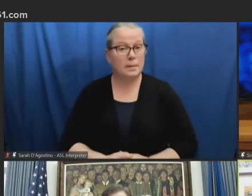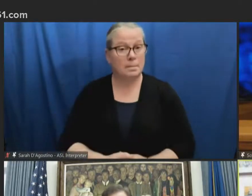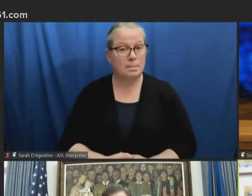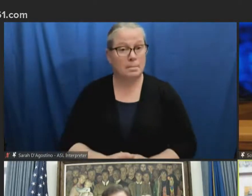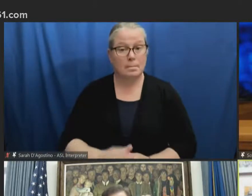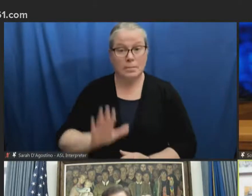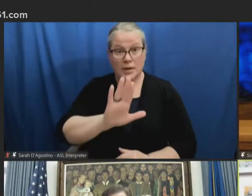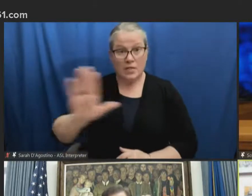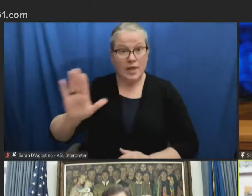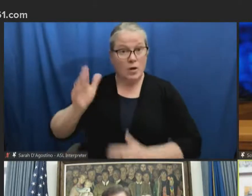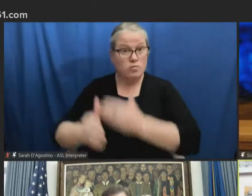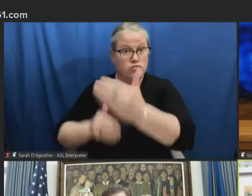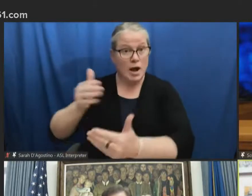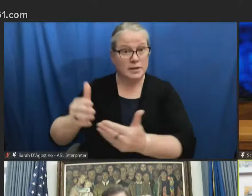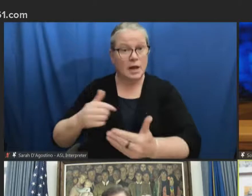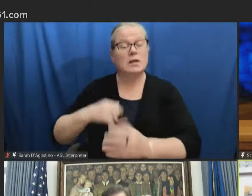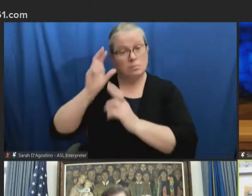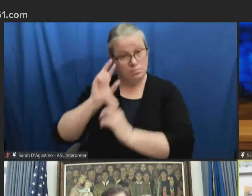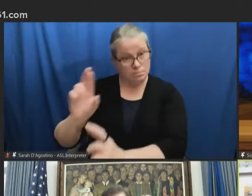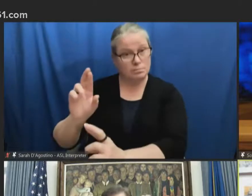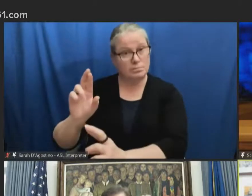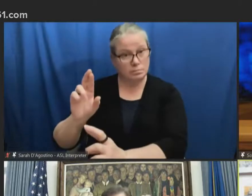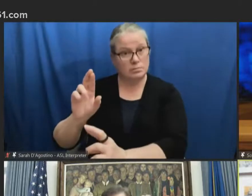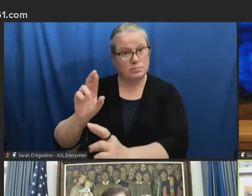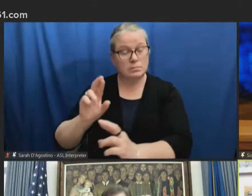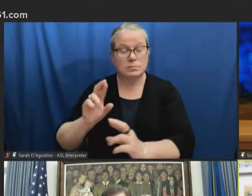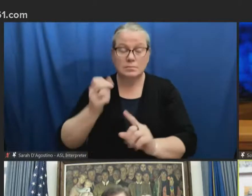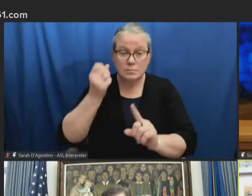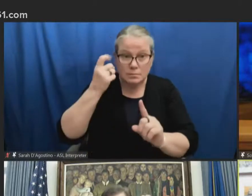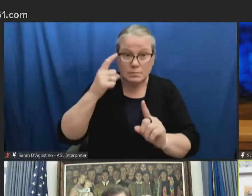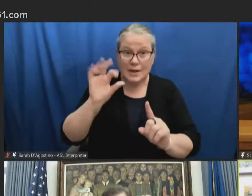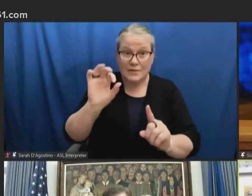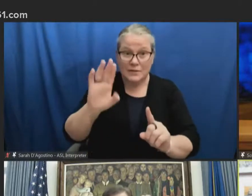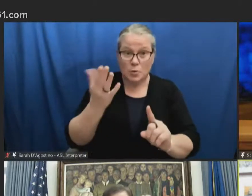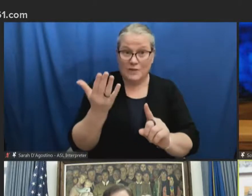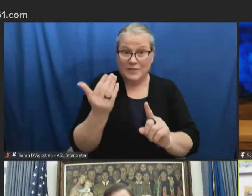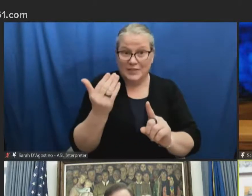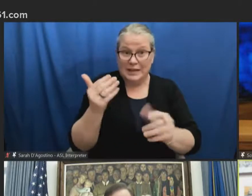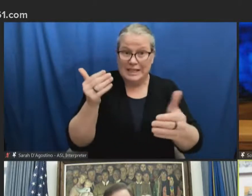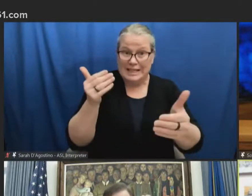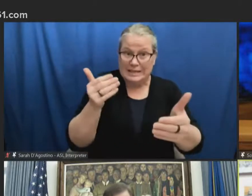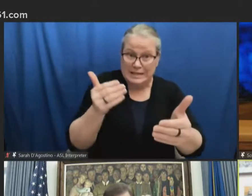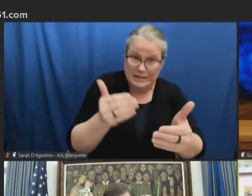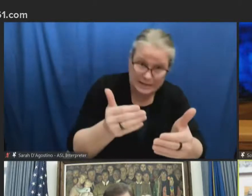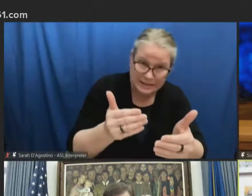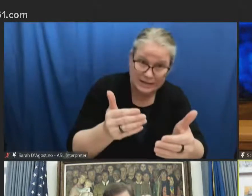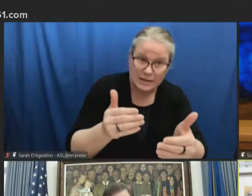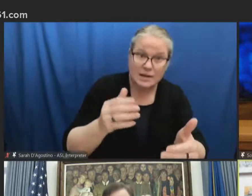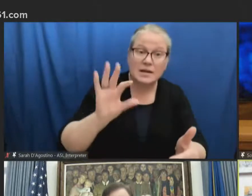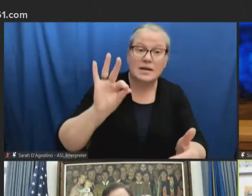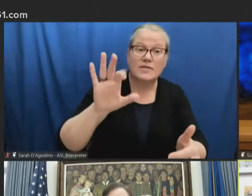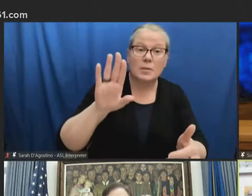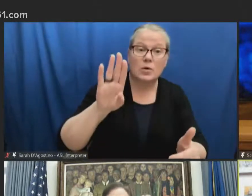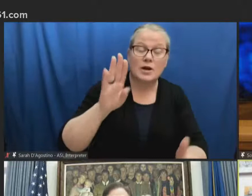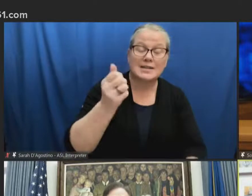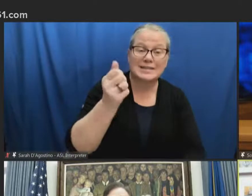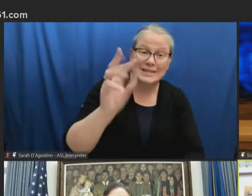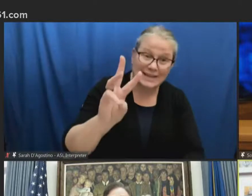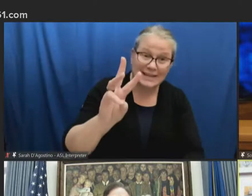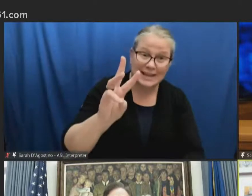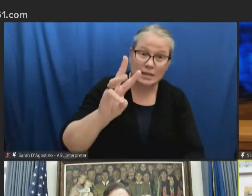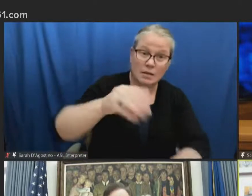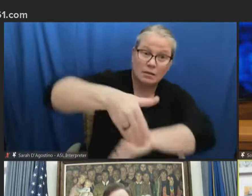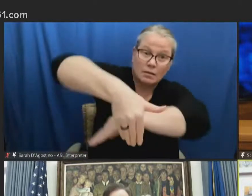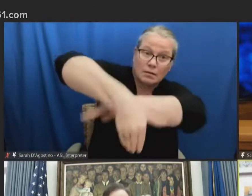deliberative process. But we also know that February 15th and then eventually the 16th at 12:01, we need to know where